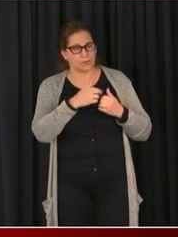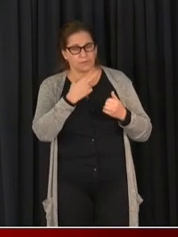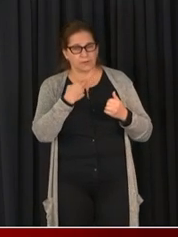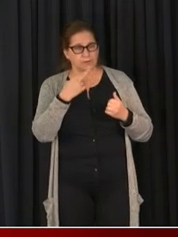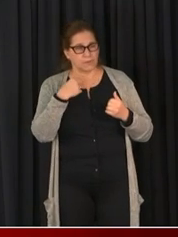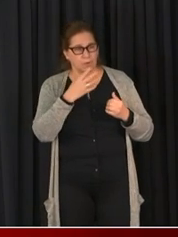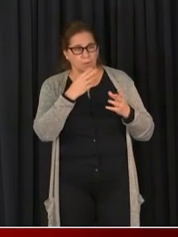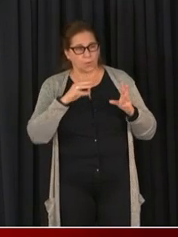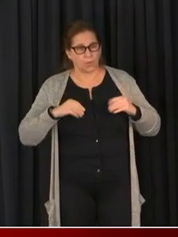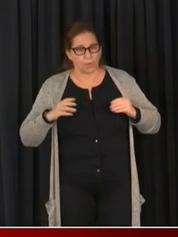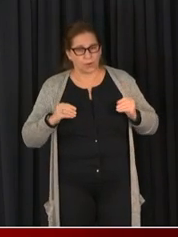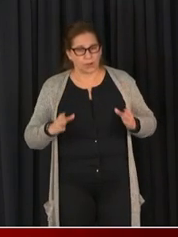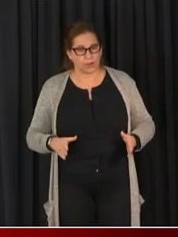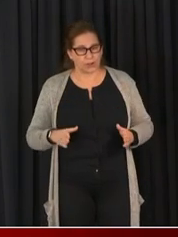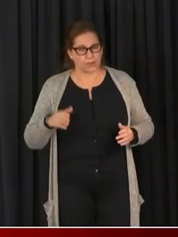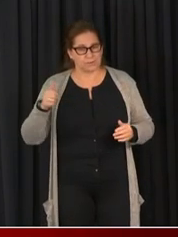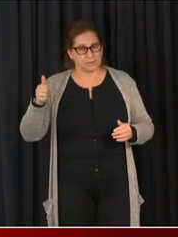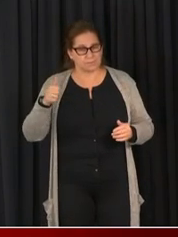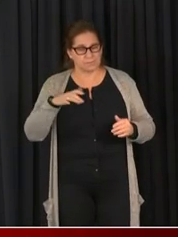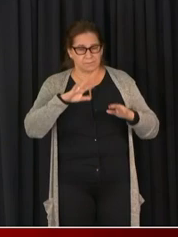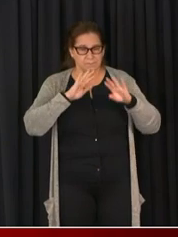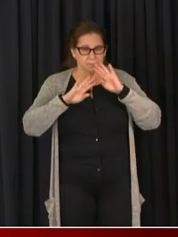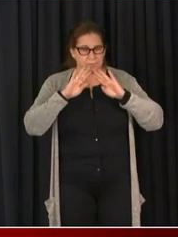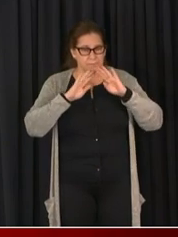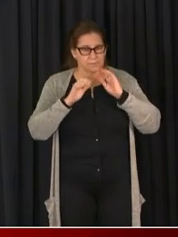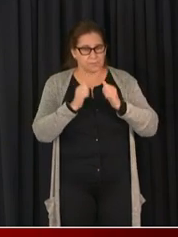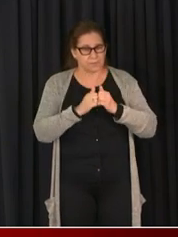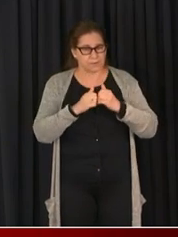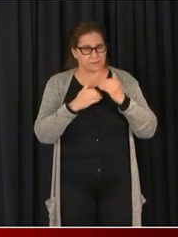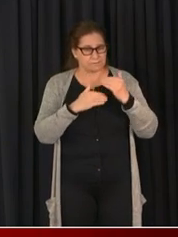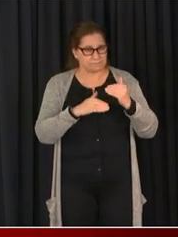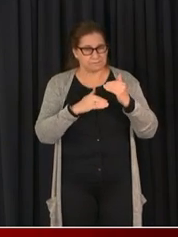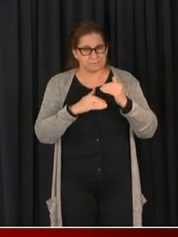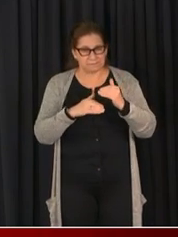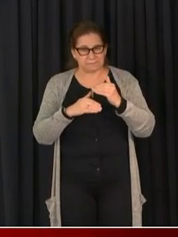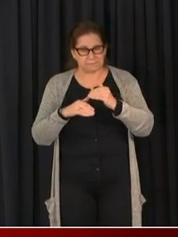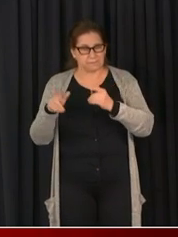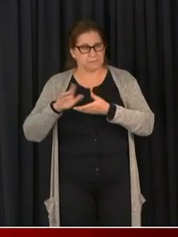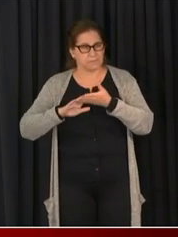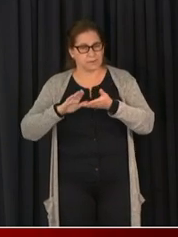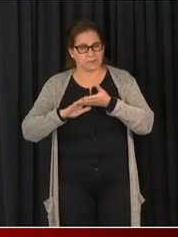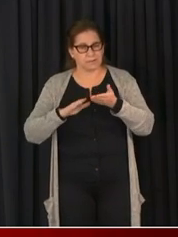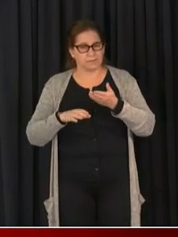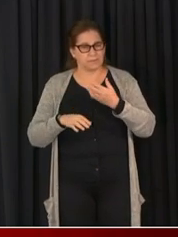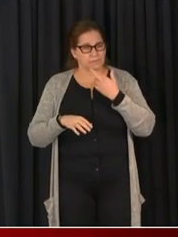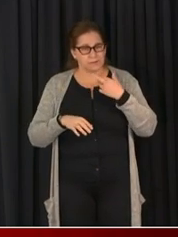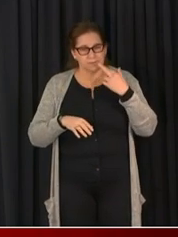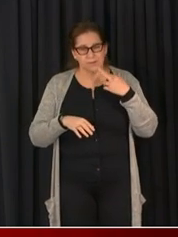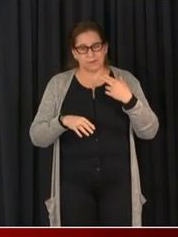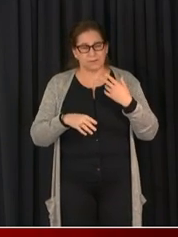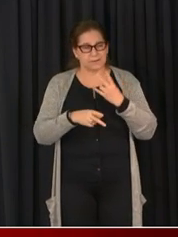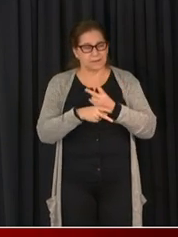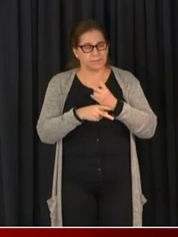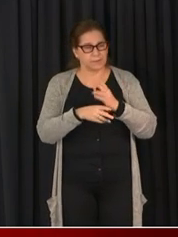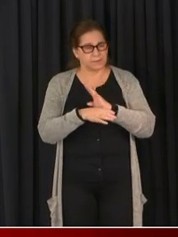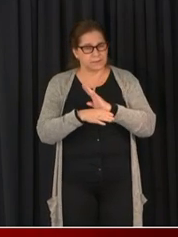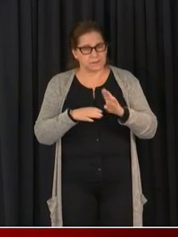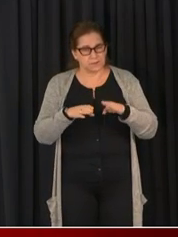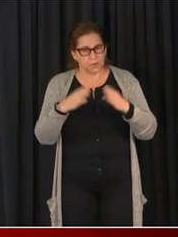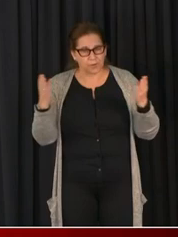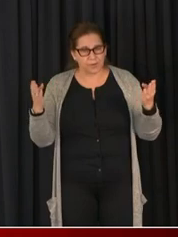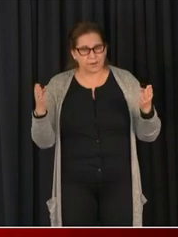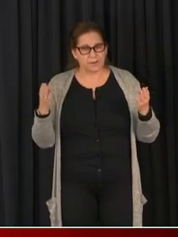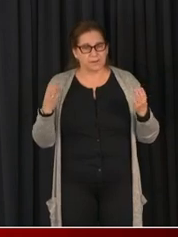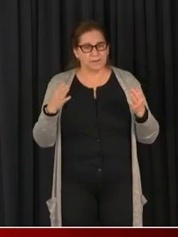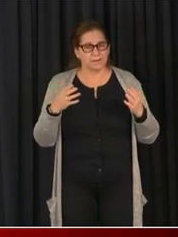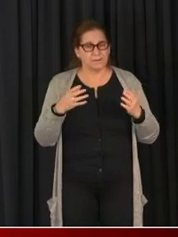district today who are frustrated with the restrictions and how hard it is for them to keep their businesses open, and they look to some